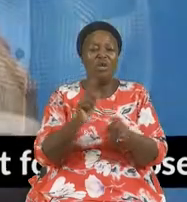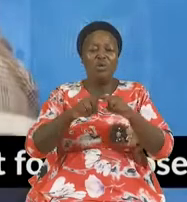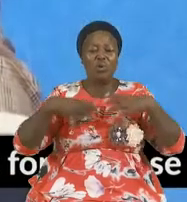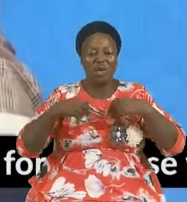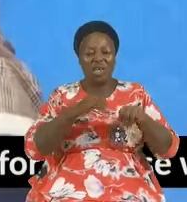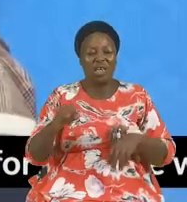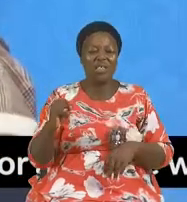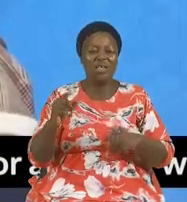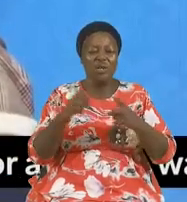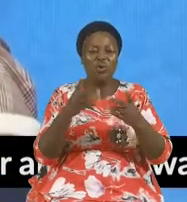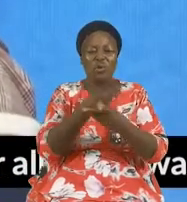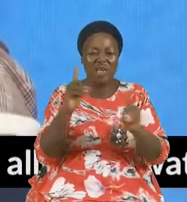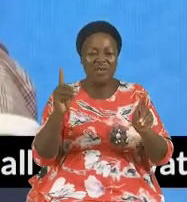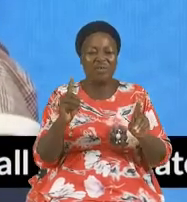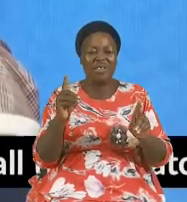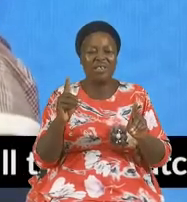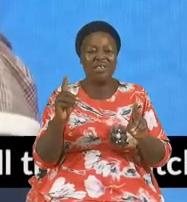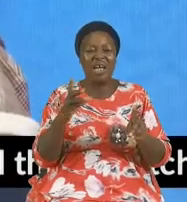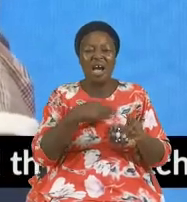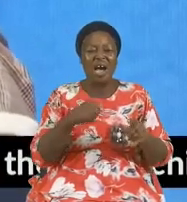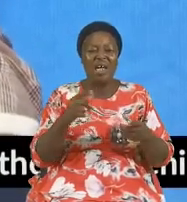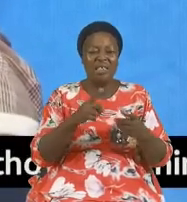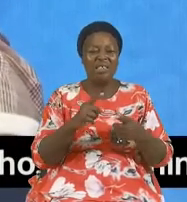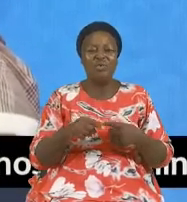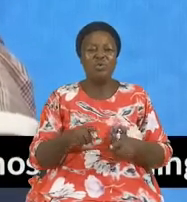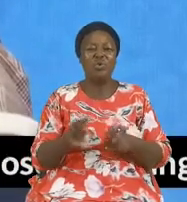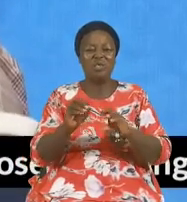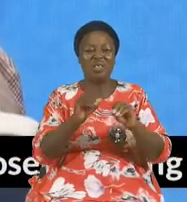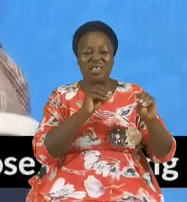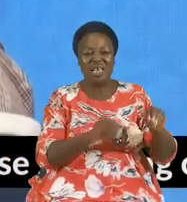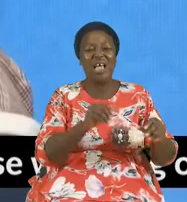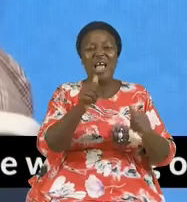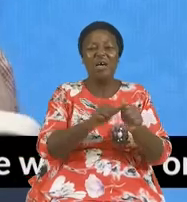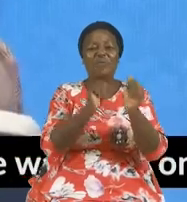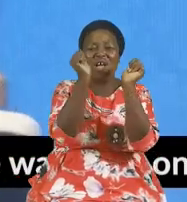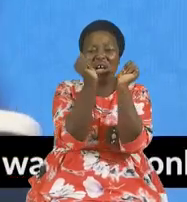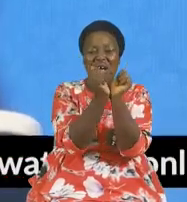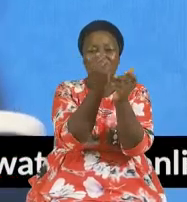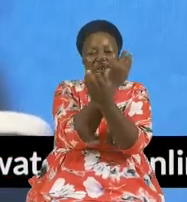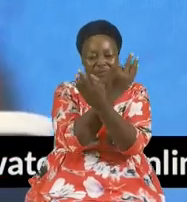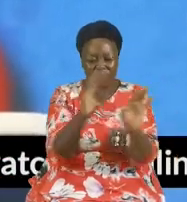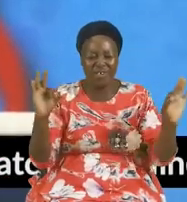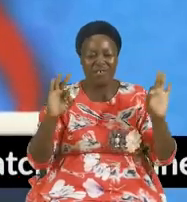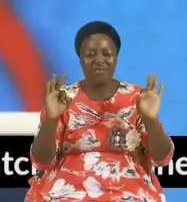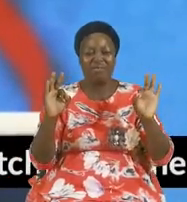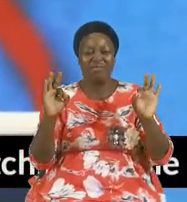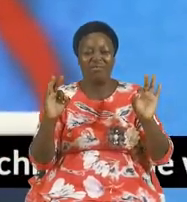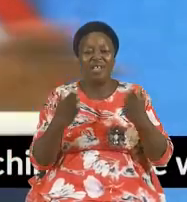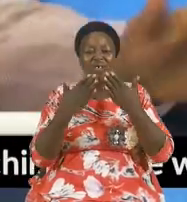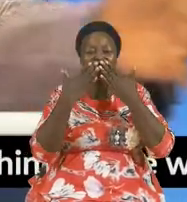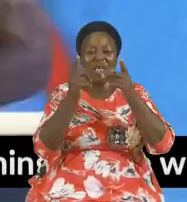open our eyes to miracle, to healing, to deliverance, and you set